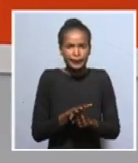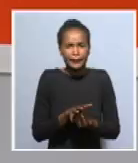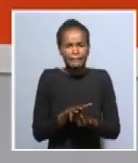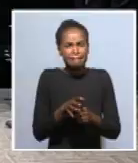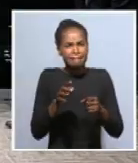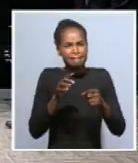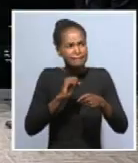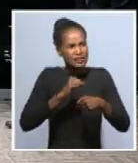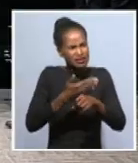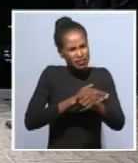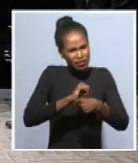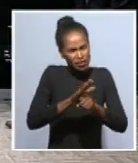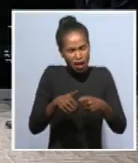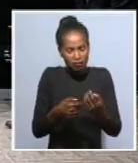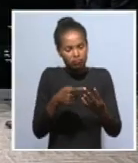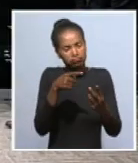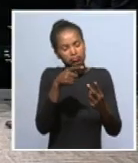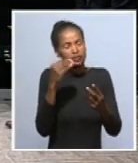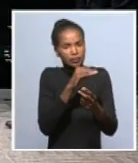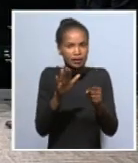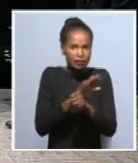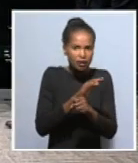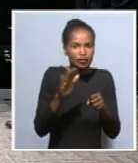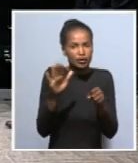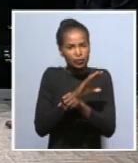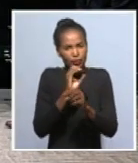values? Thank you very much, the moderator.